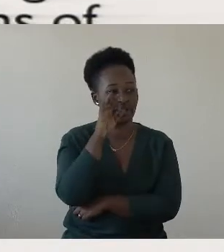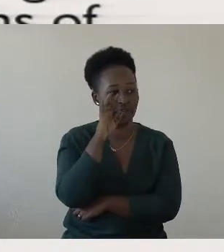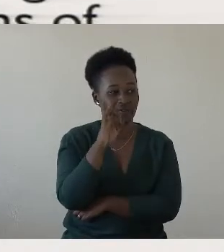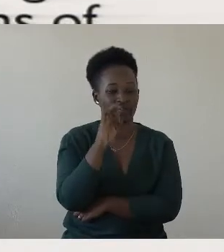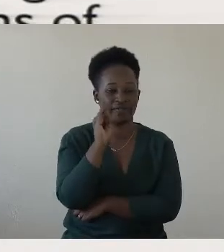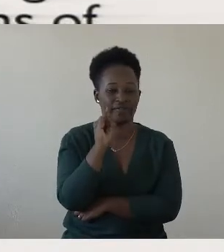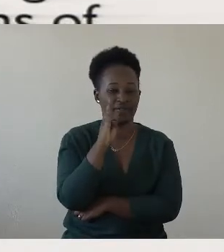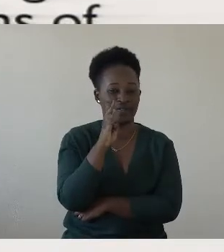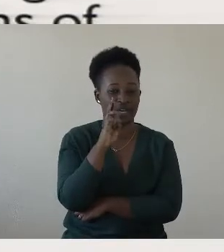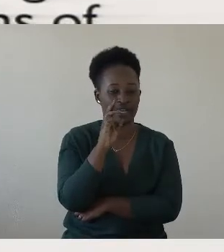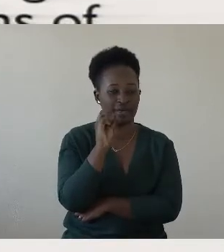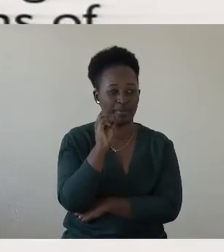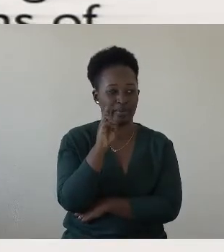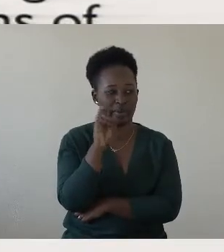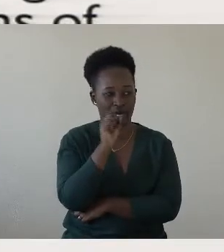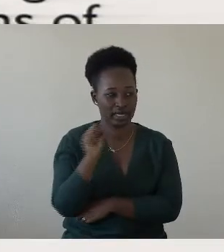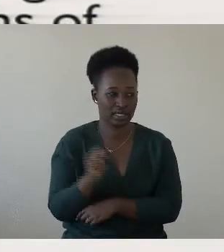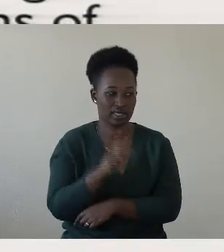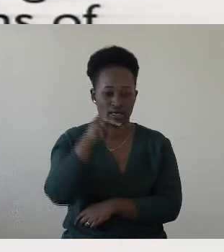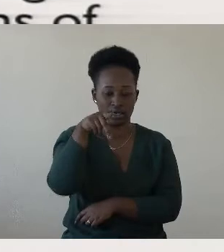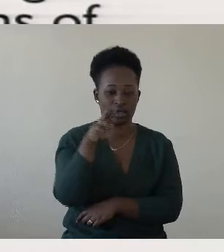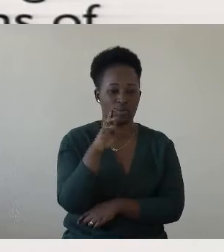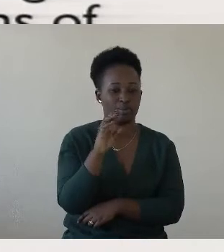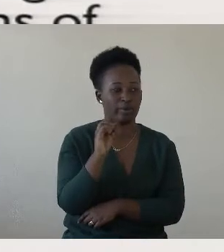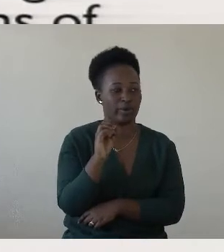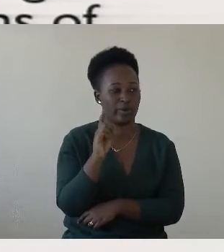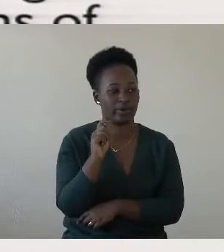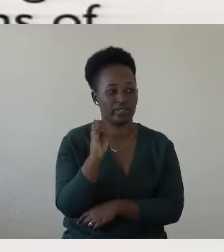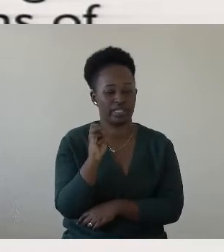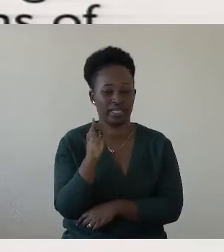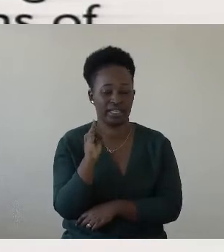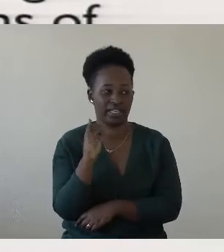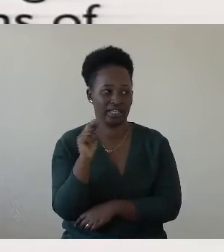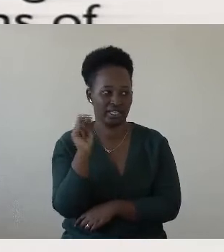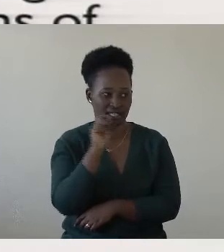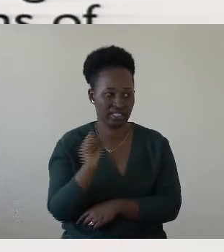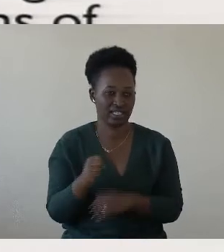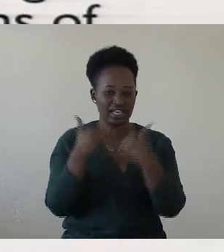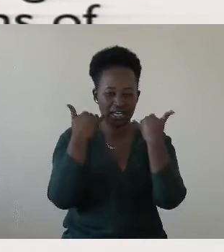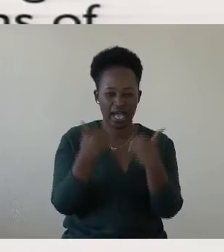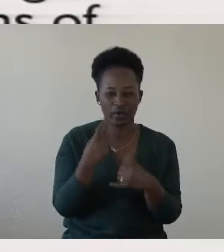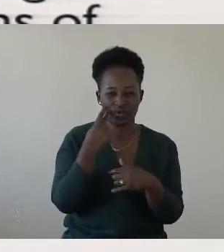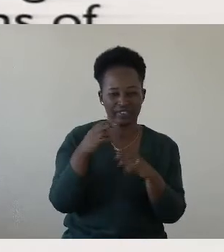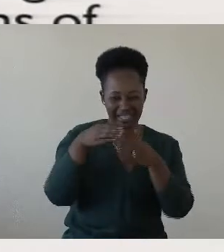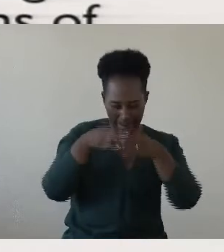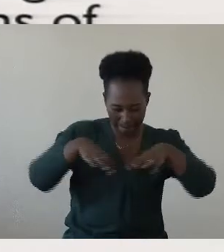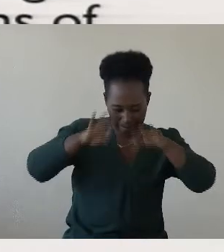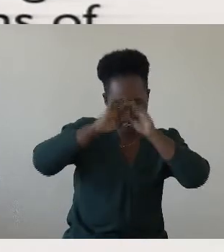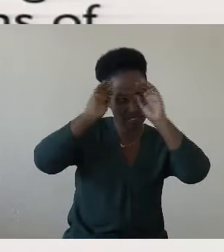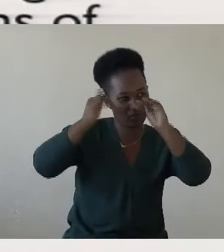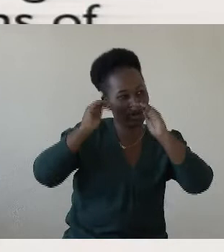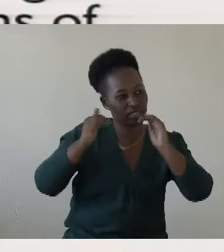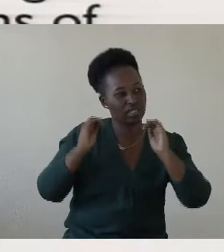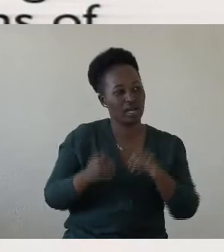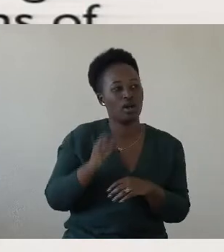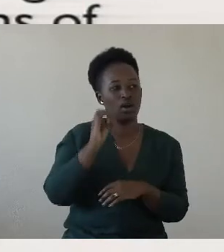molecules. Let's talk about the main structure. The main structural component of the dermis is a protein called what